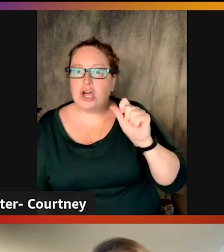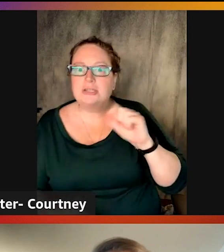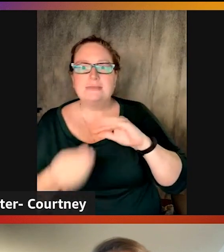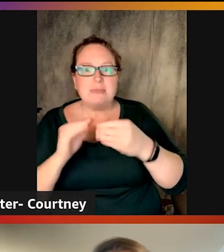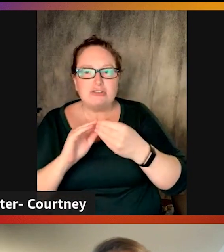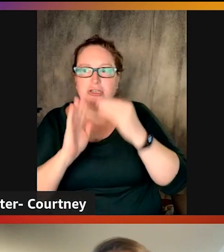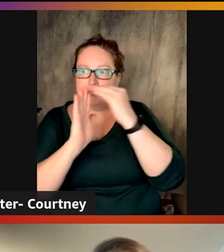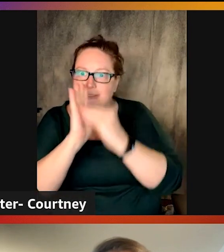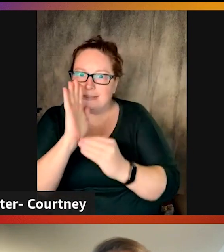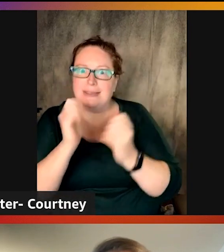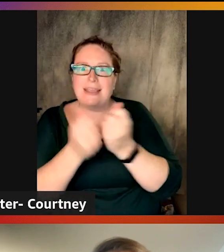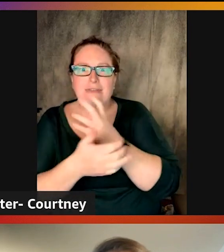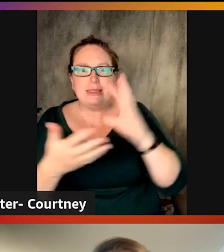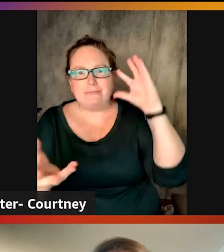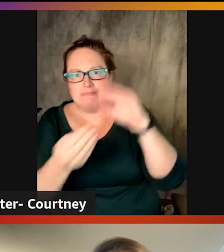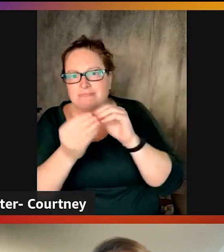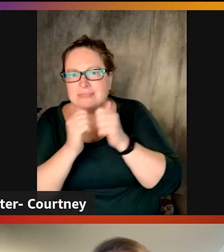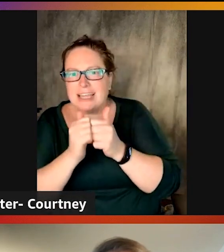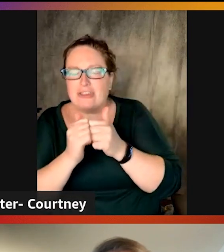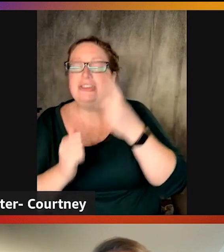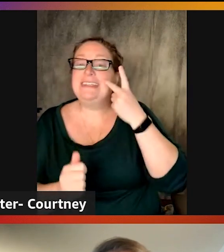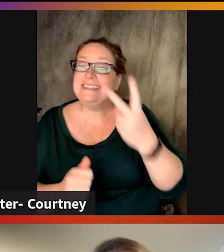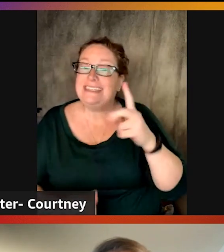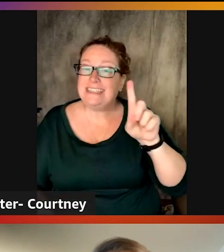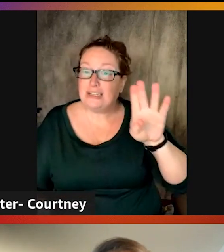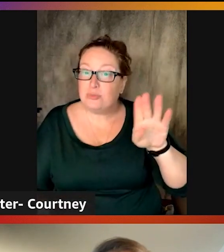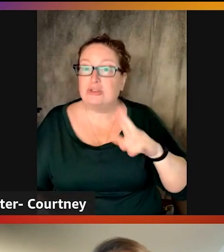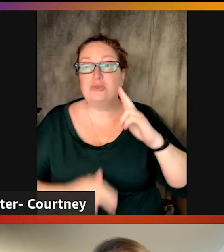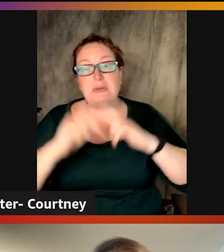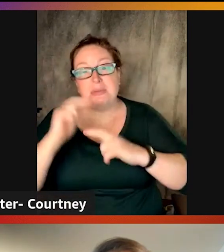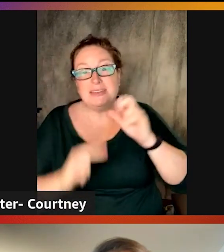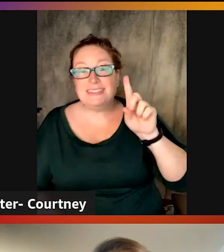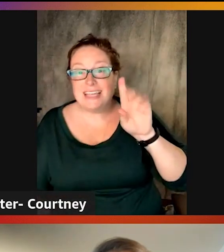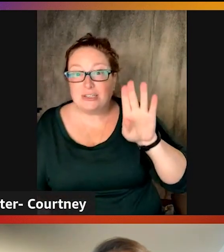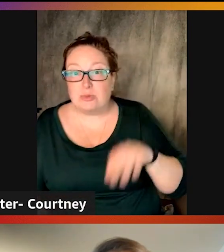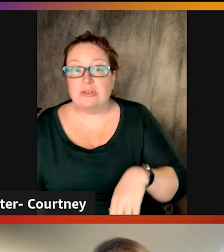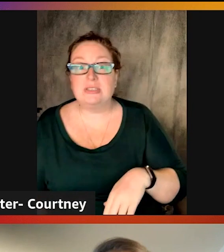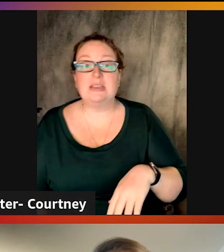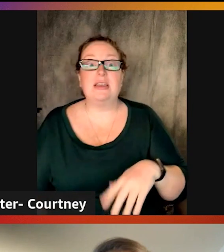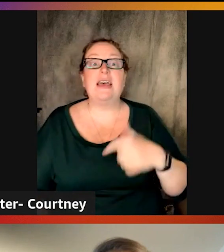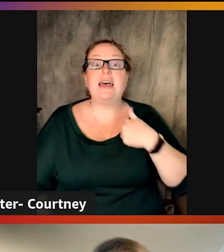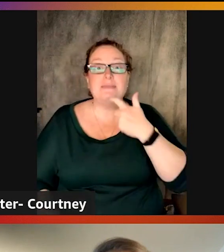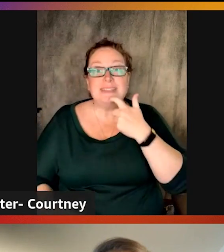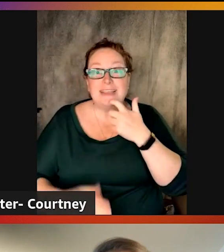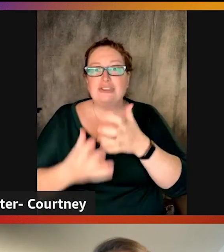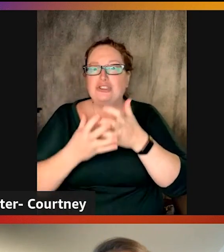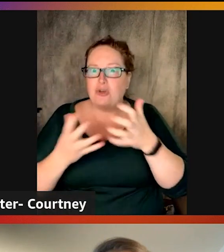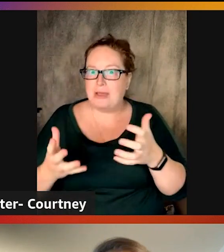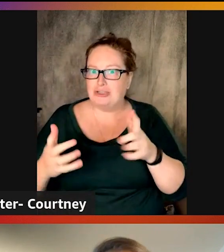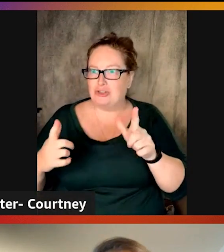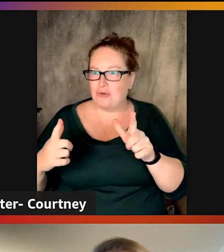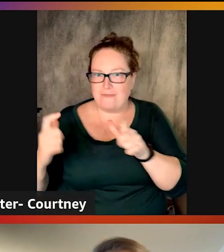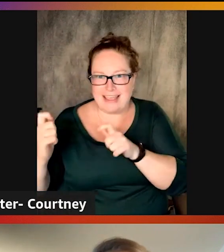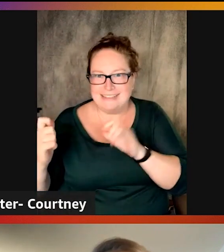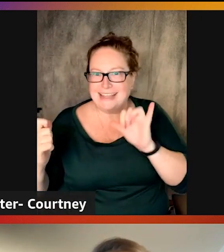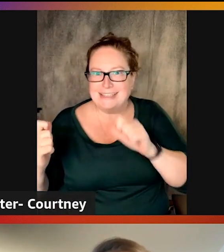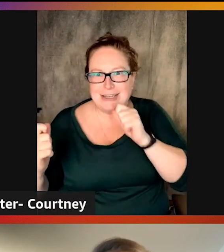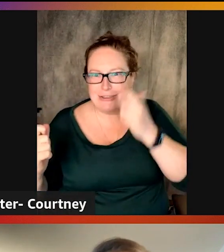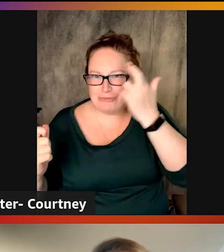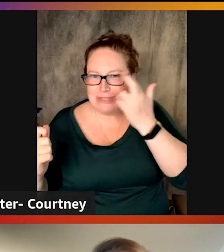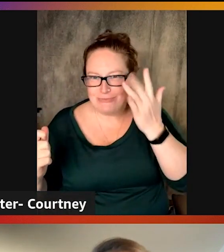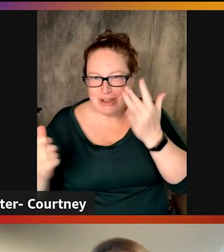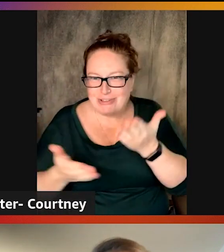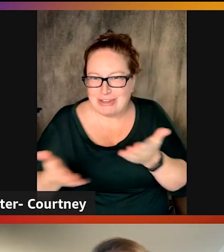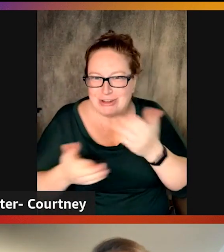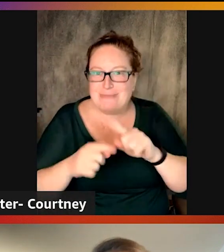them together. And you can see dashboards. You can build out dashboards. I'm saying so much so fast. That's not why you're here exactly. But can you tell us more